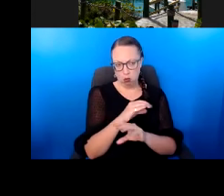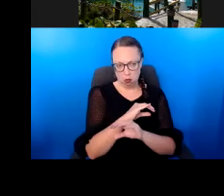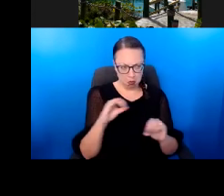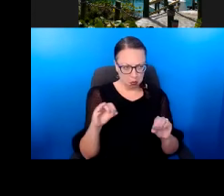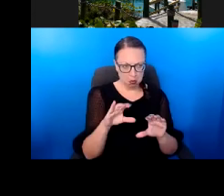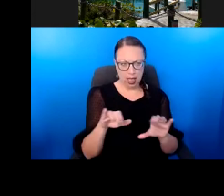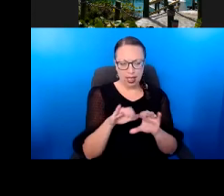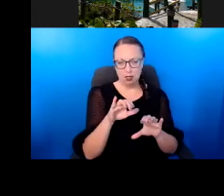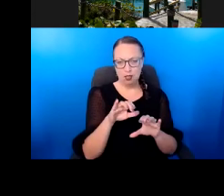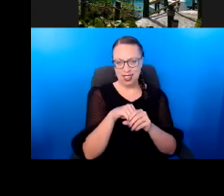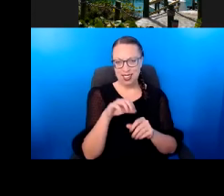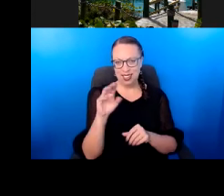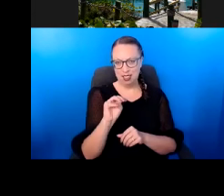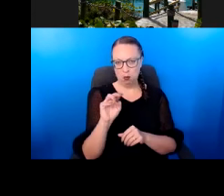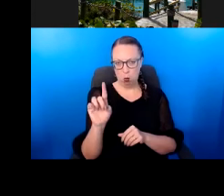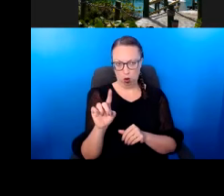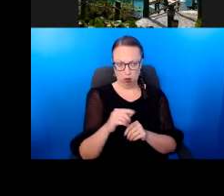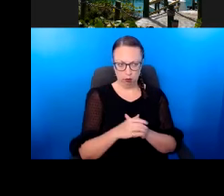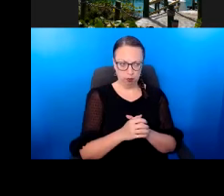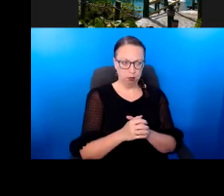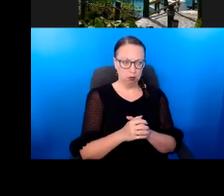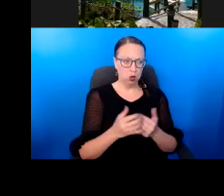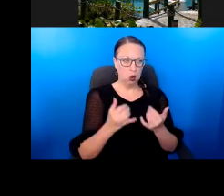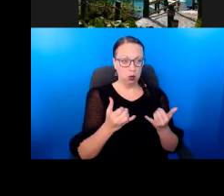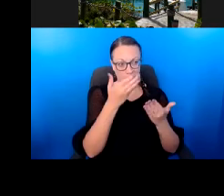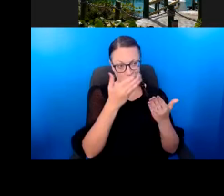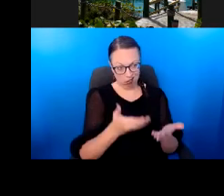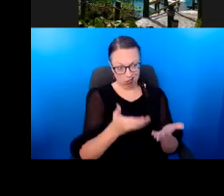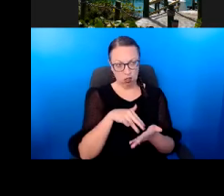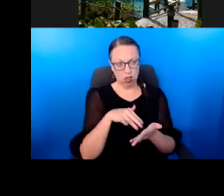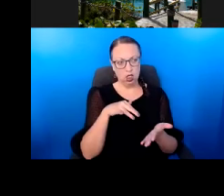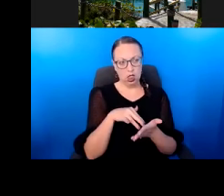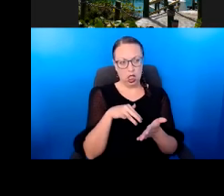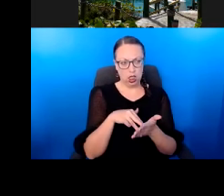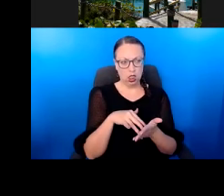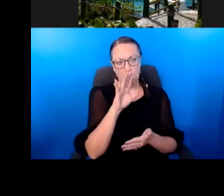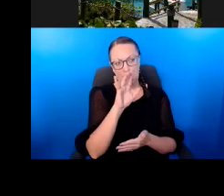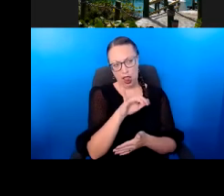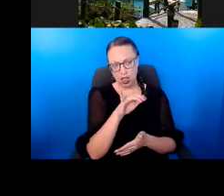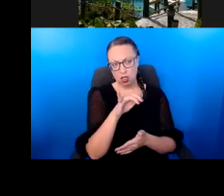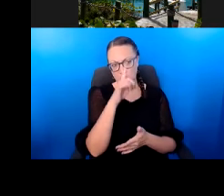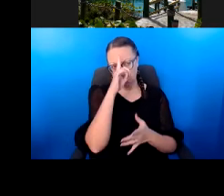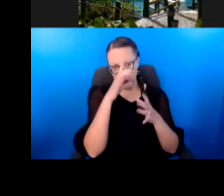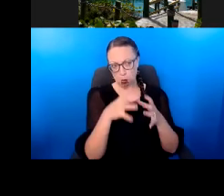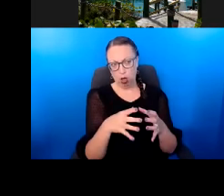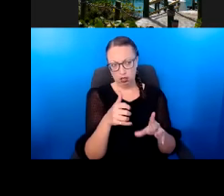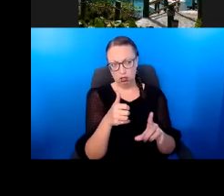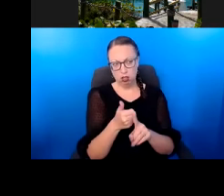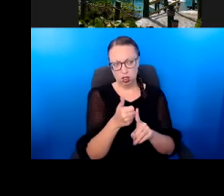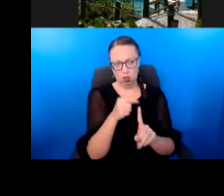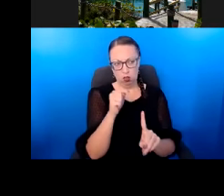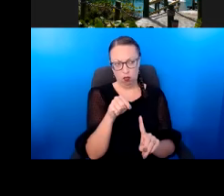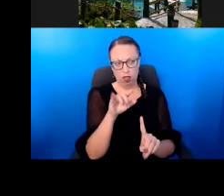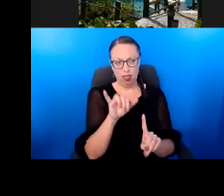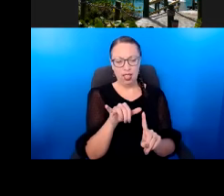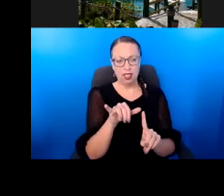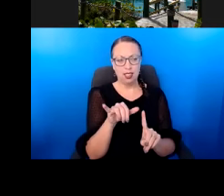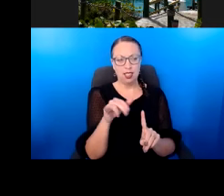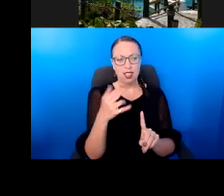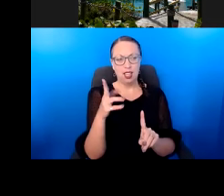Okay, here's how the study goes. This is somebody's brain. This thing is the hand knob. It's